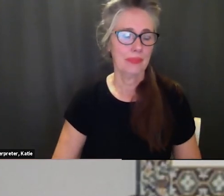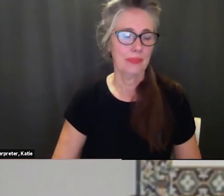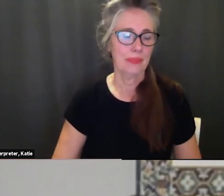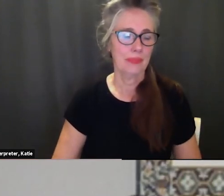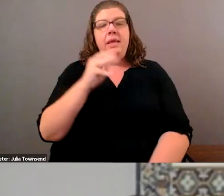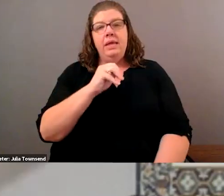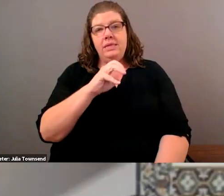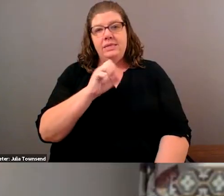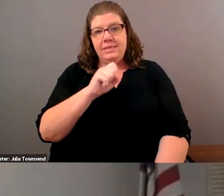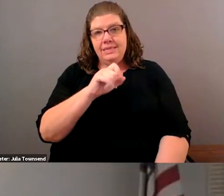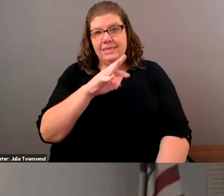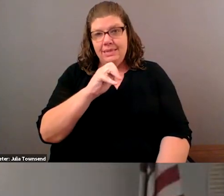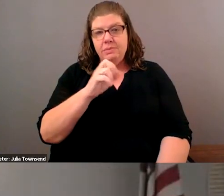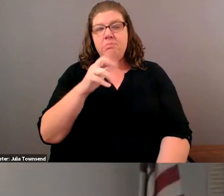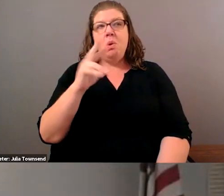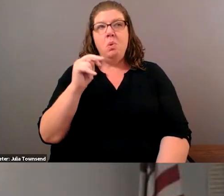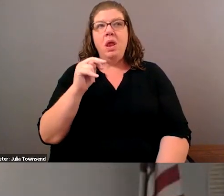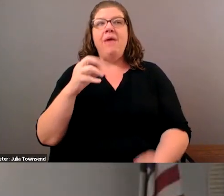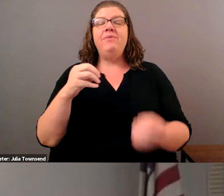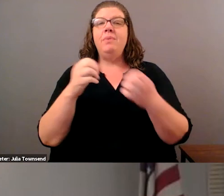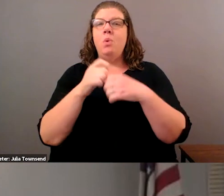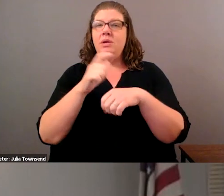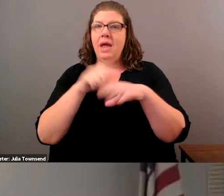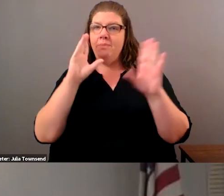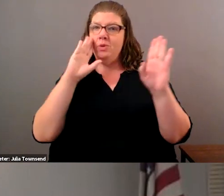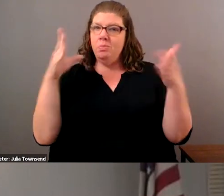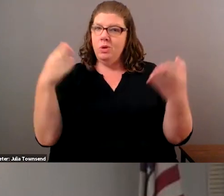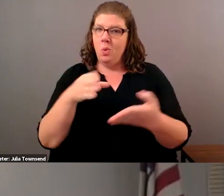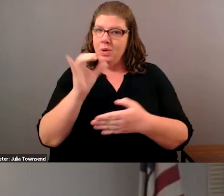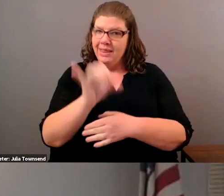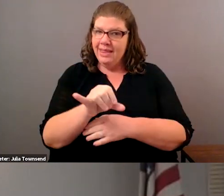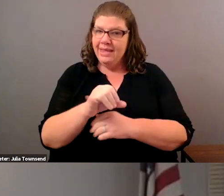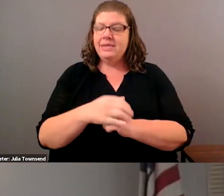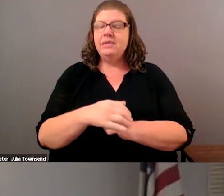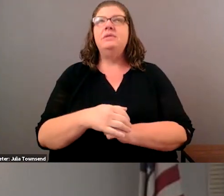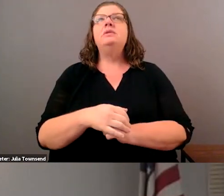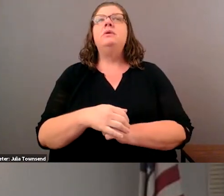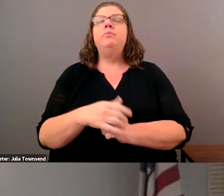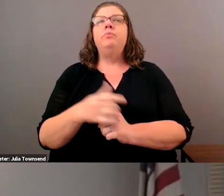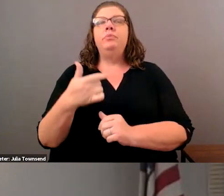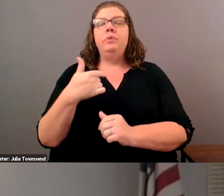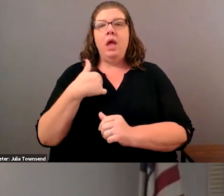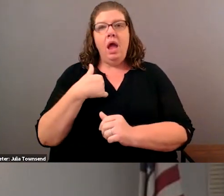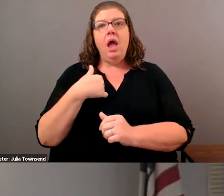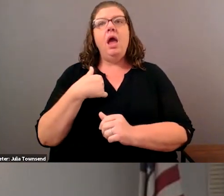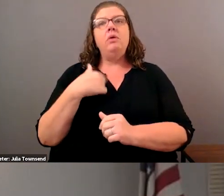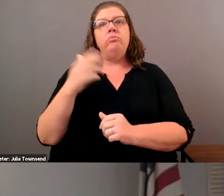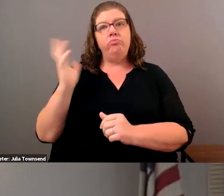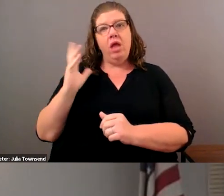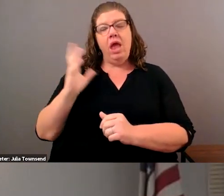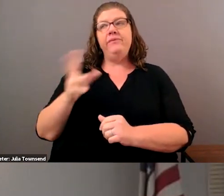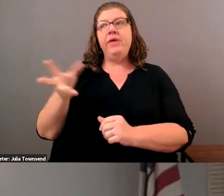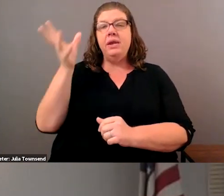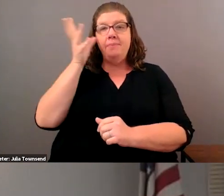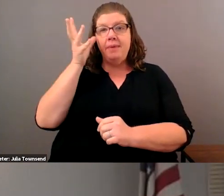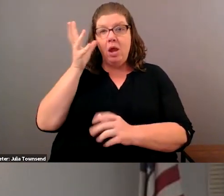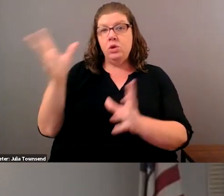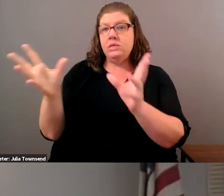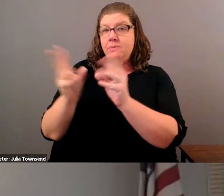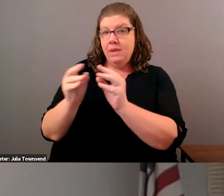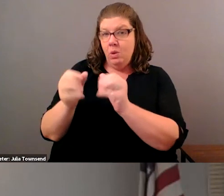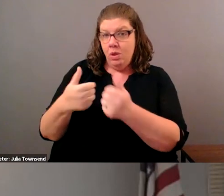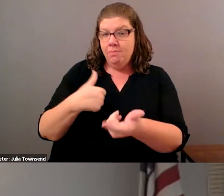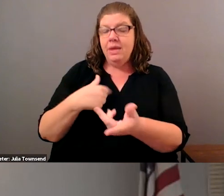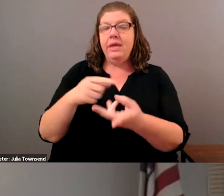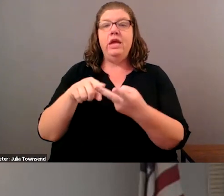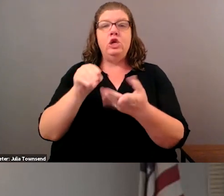an additional time to devote to this. I have, had parents meet with me. I've had students meet